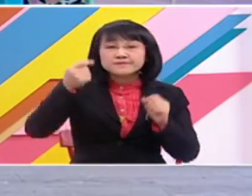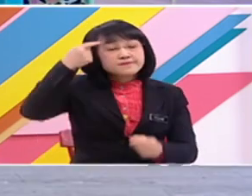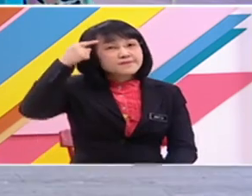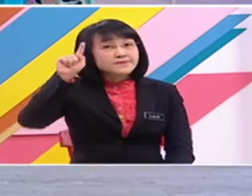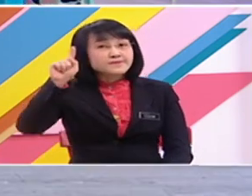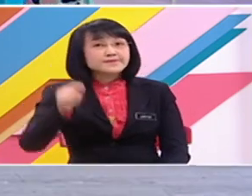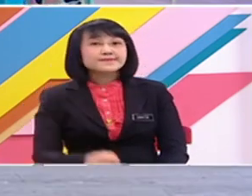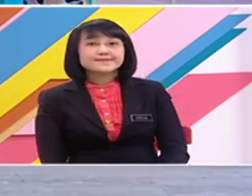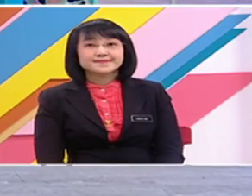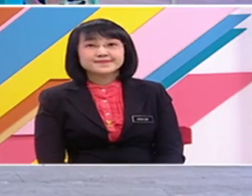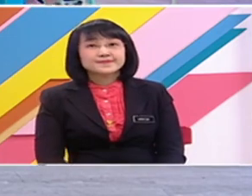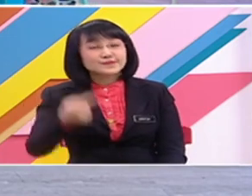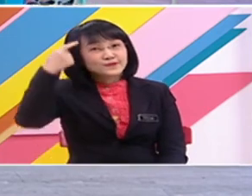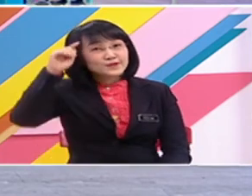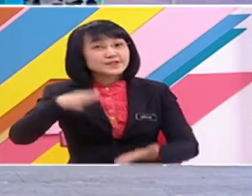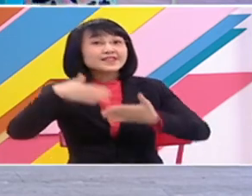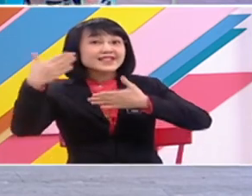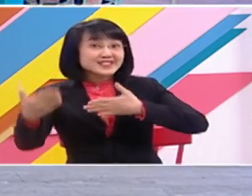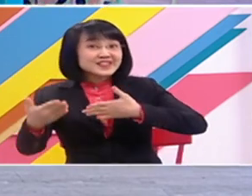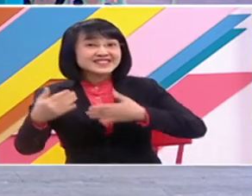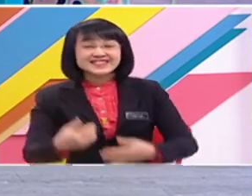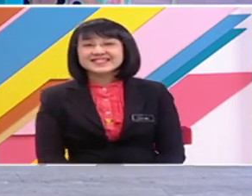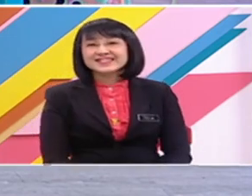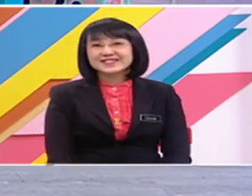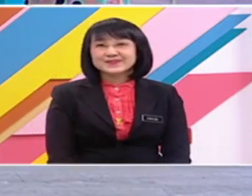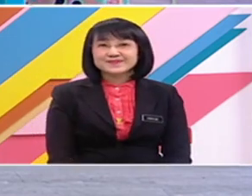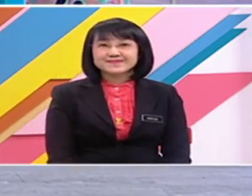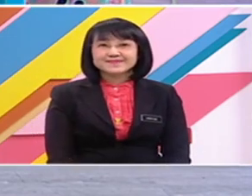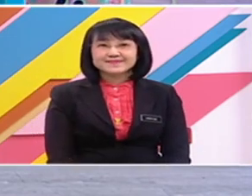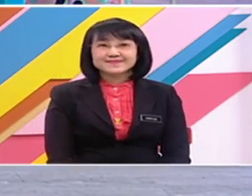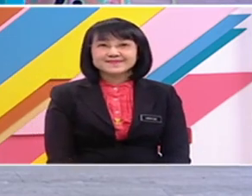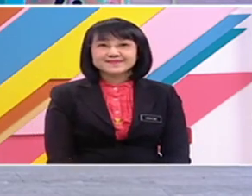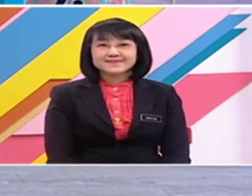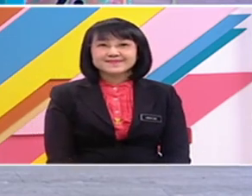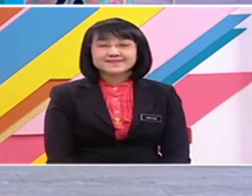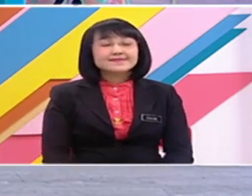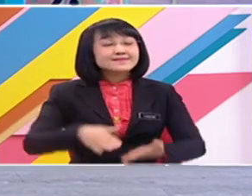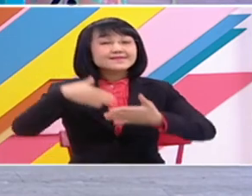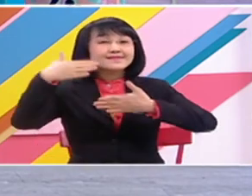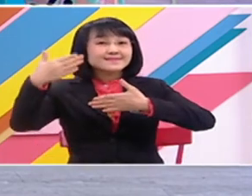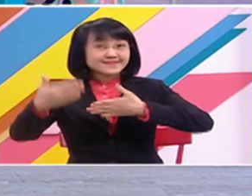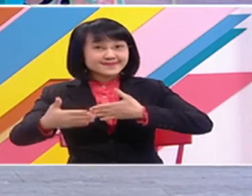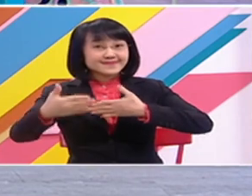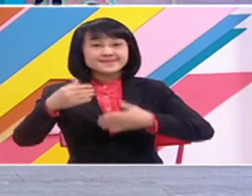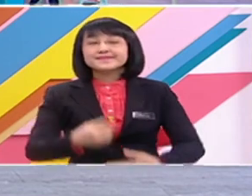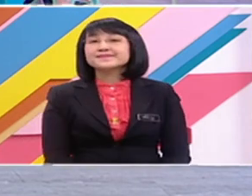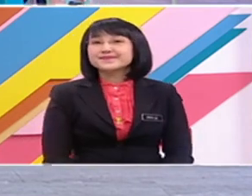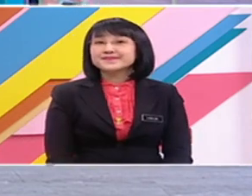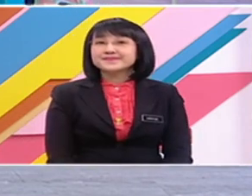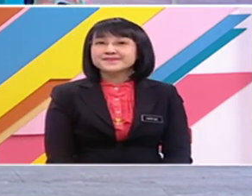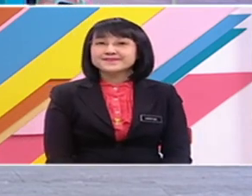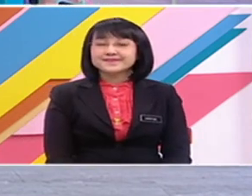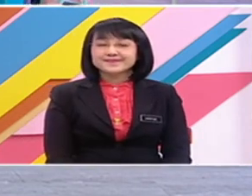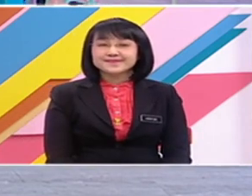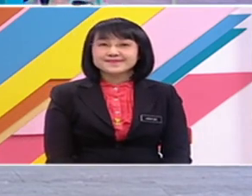for next one. Okay, we'll wait for that, teacher. Alright. Okay, next one. Okay, you can hang it again. Put it